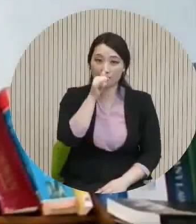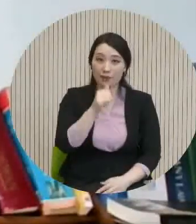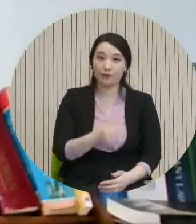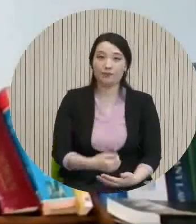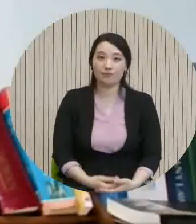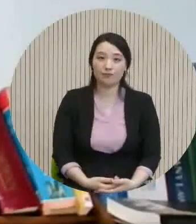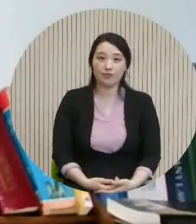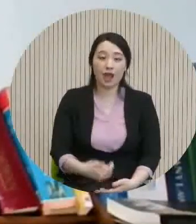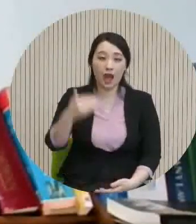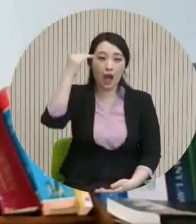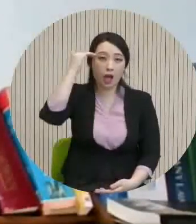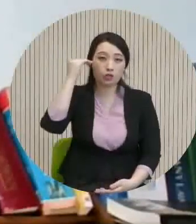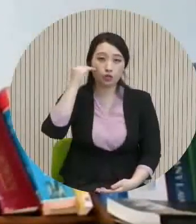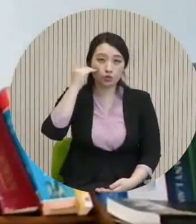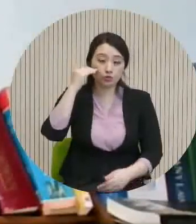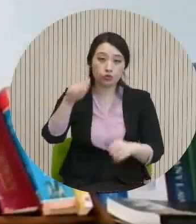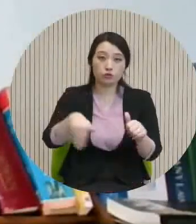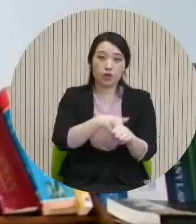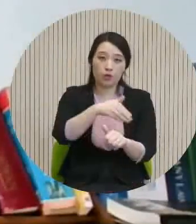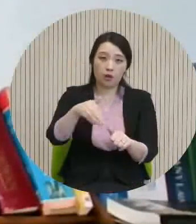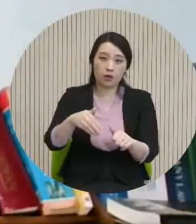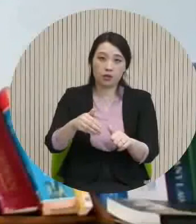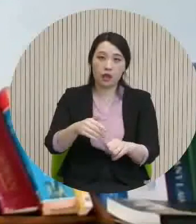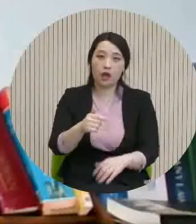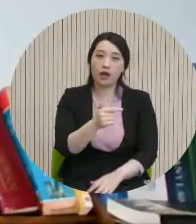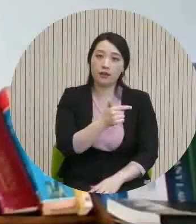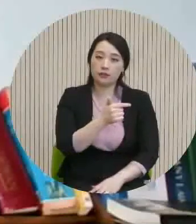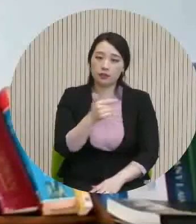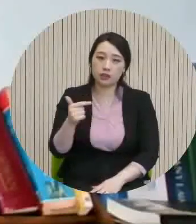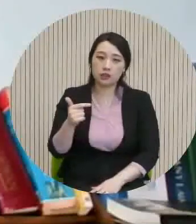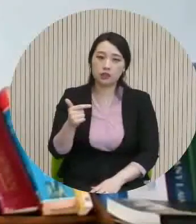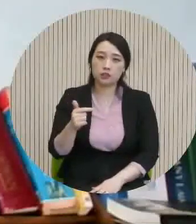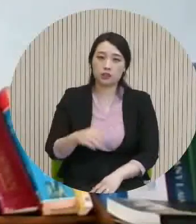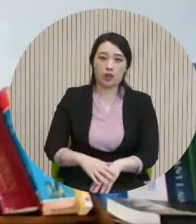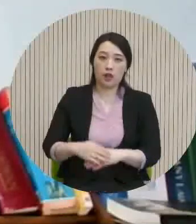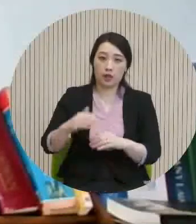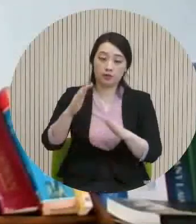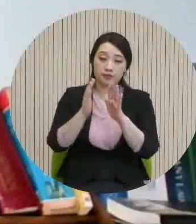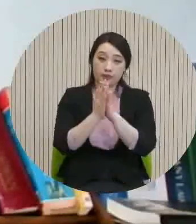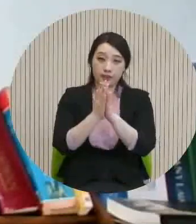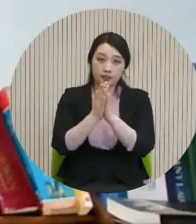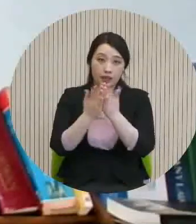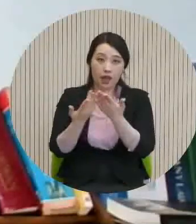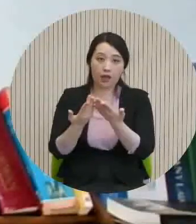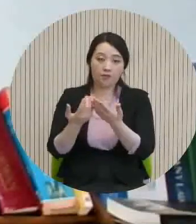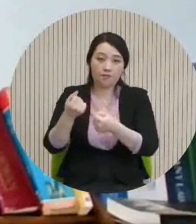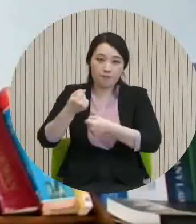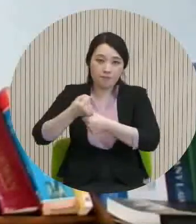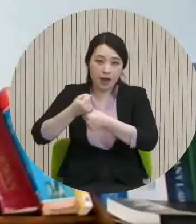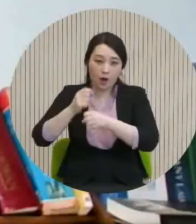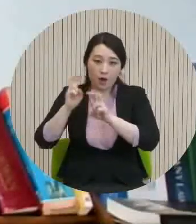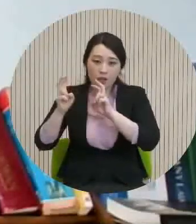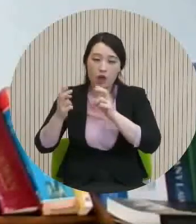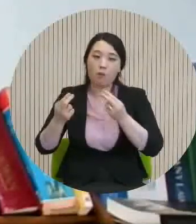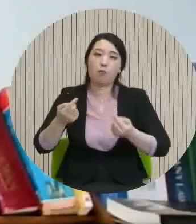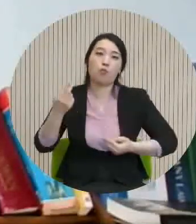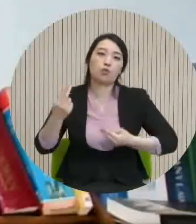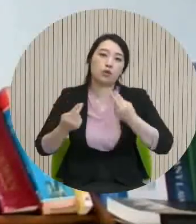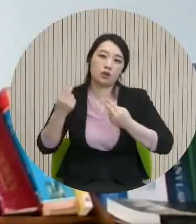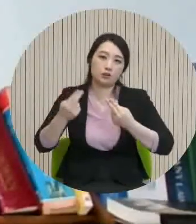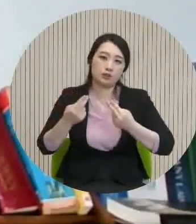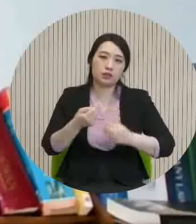During your presentation, you have explained about the conflicts between the